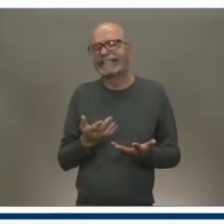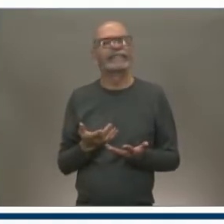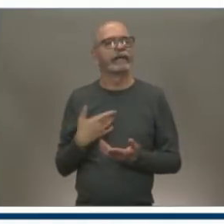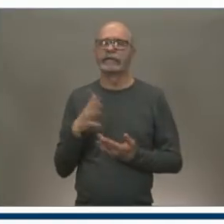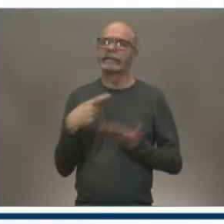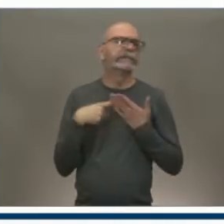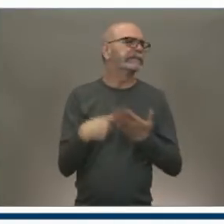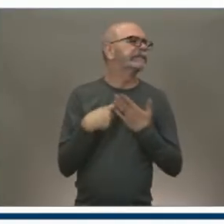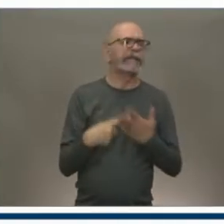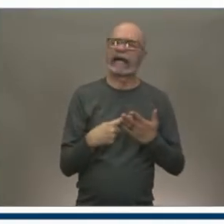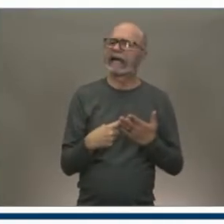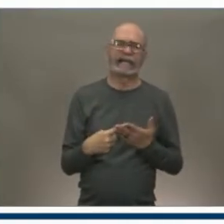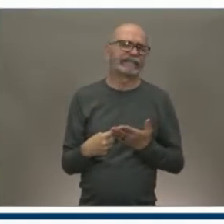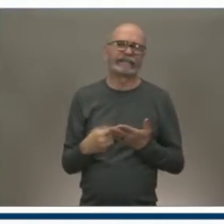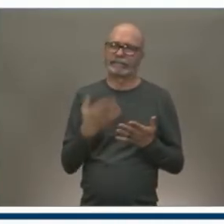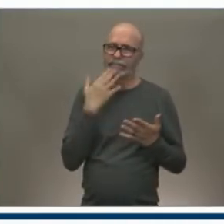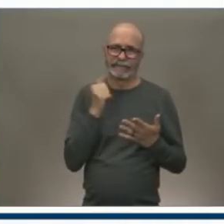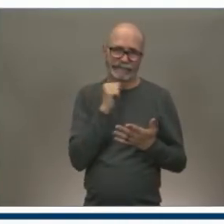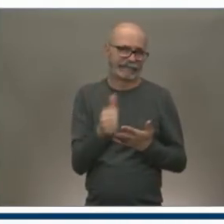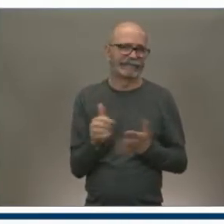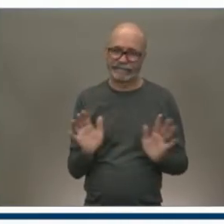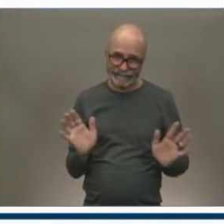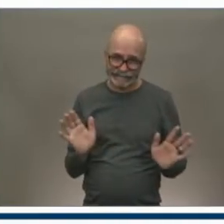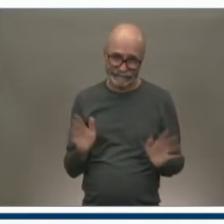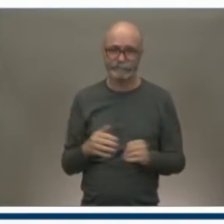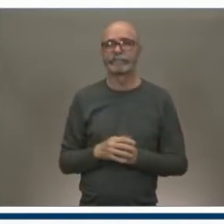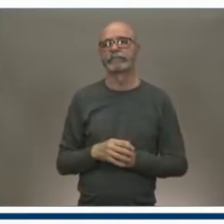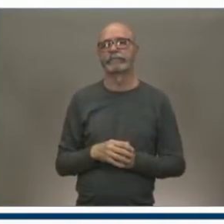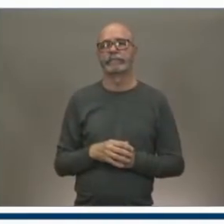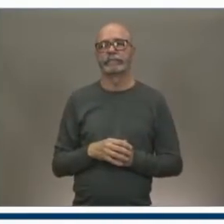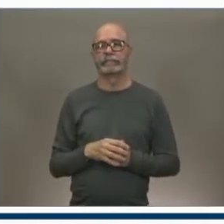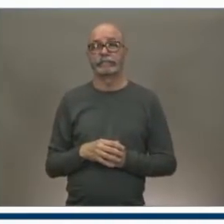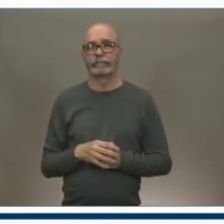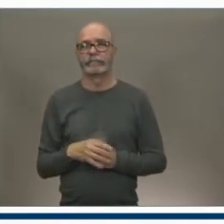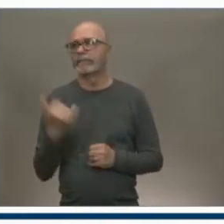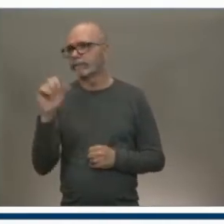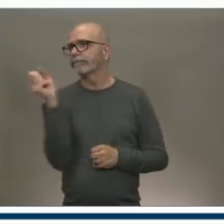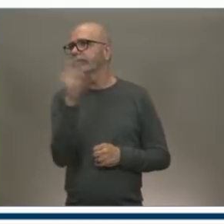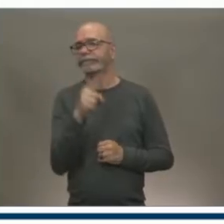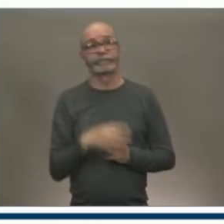in some national discussions around that as well. Go ahead with your follow-up, Victoria.